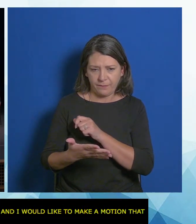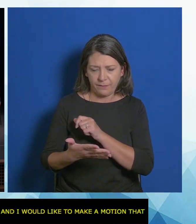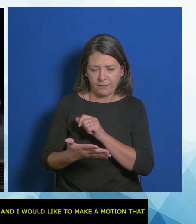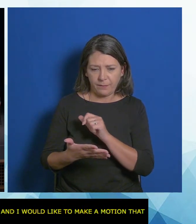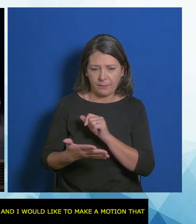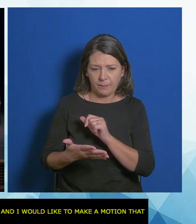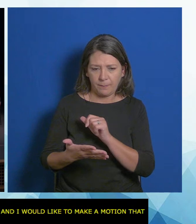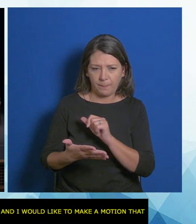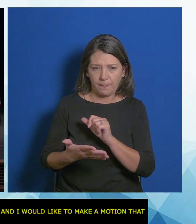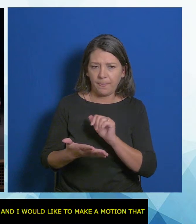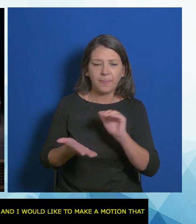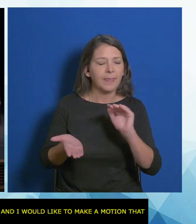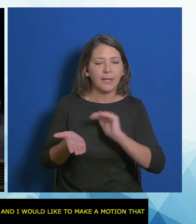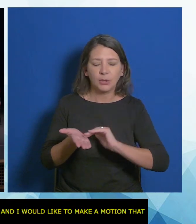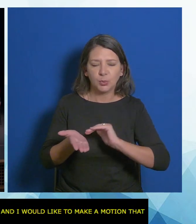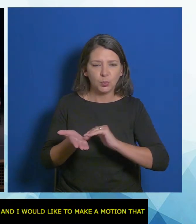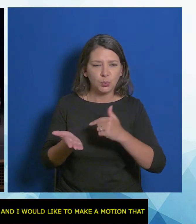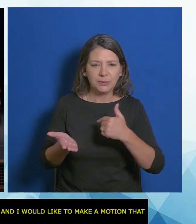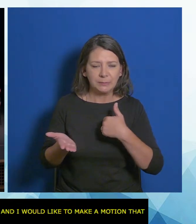Excuse me, I lost my number just a moment.